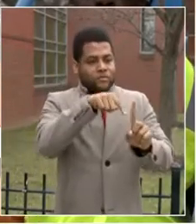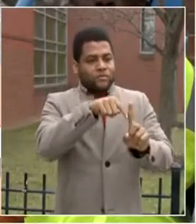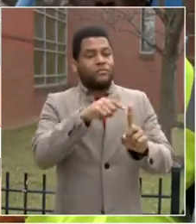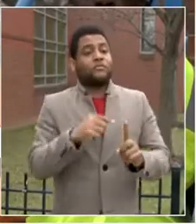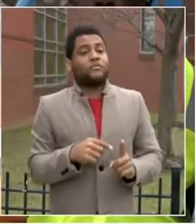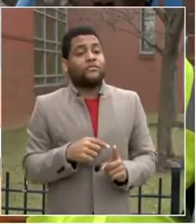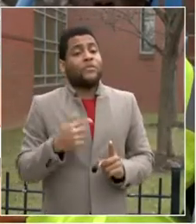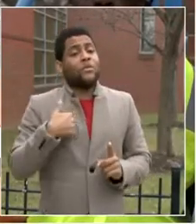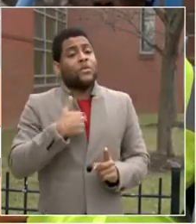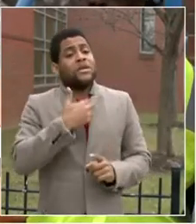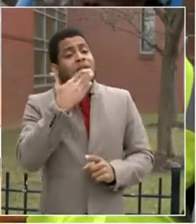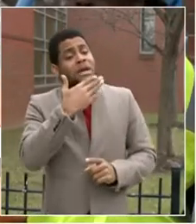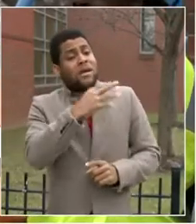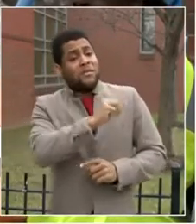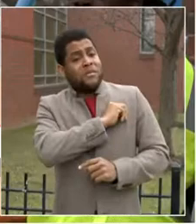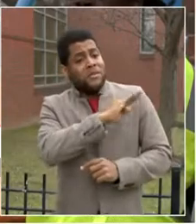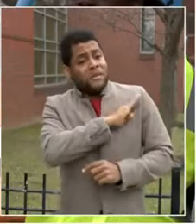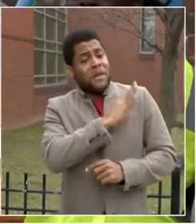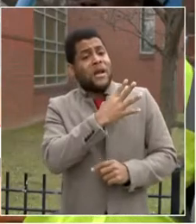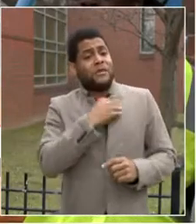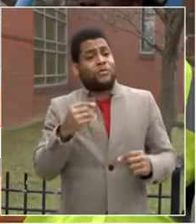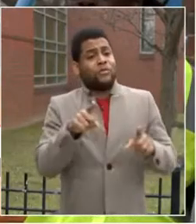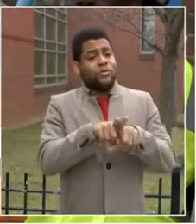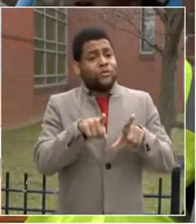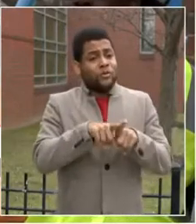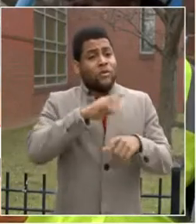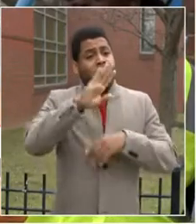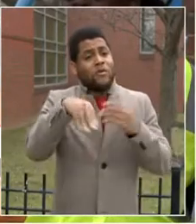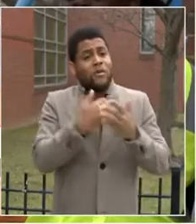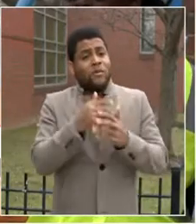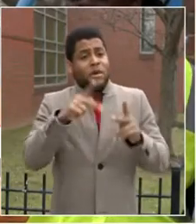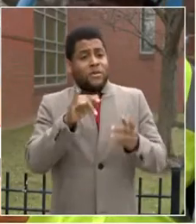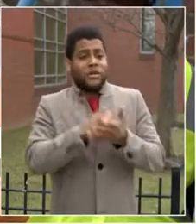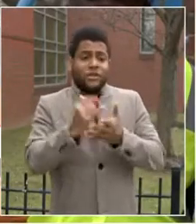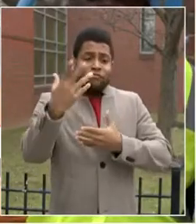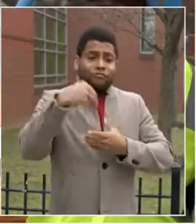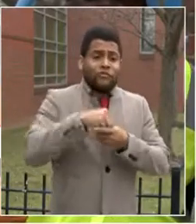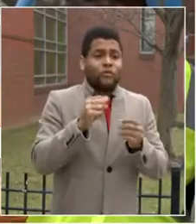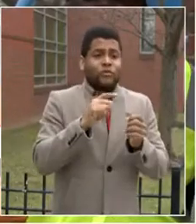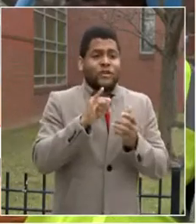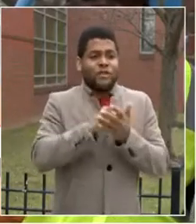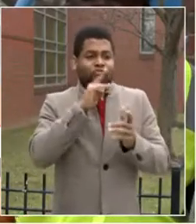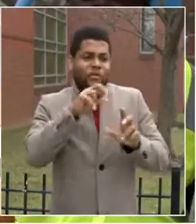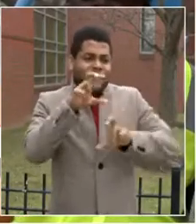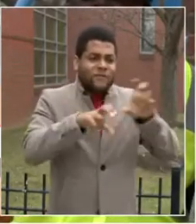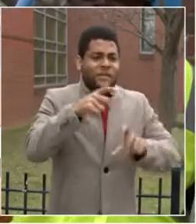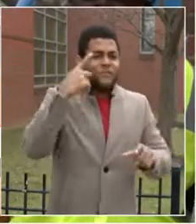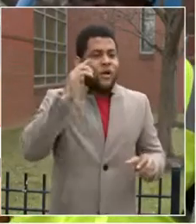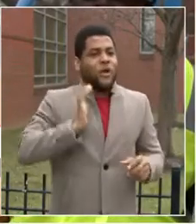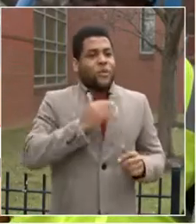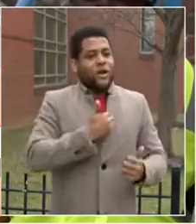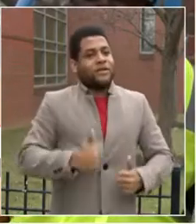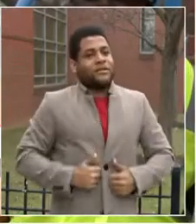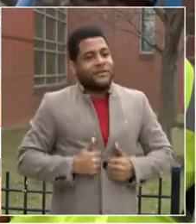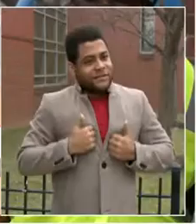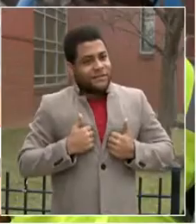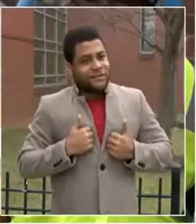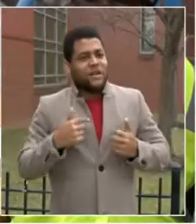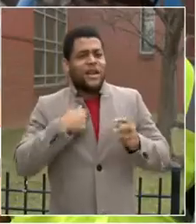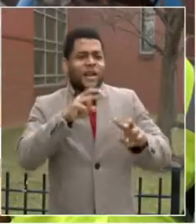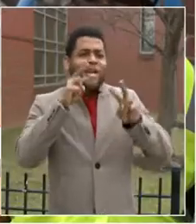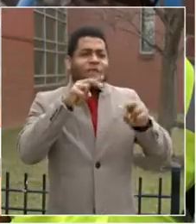City Administrator Donahue for their ongoing support and investment in all Washingtonians, and I look forward to seeing the passing